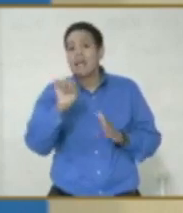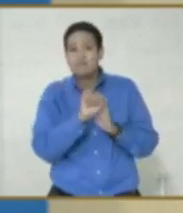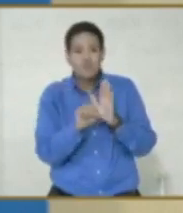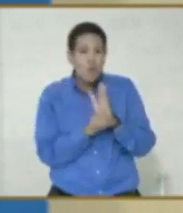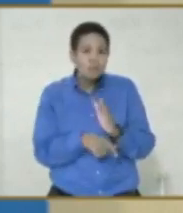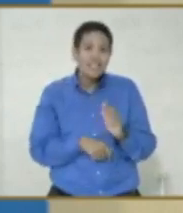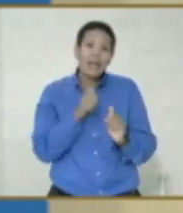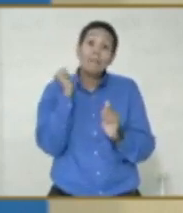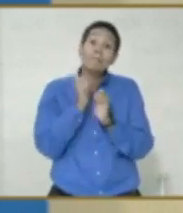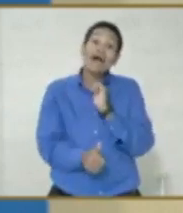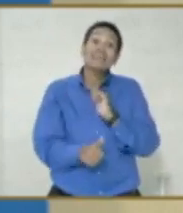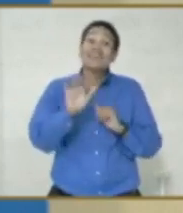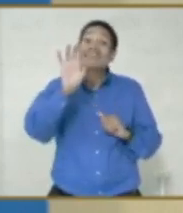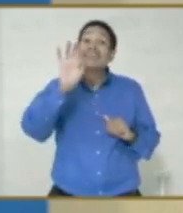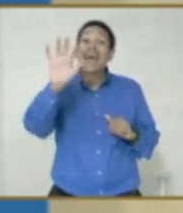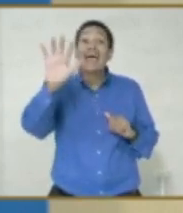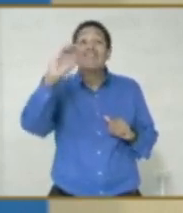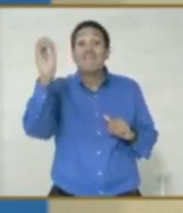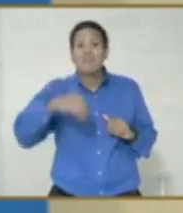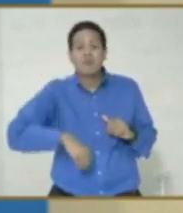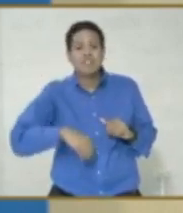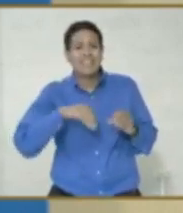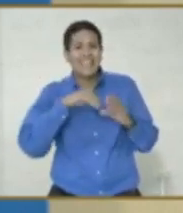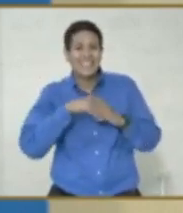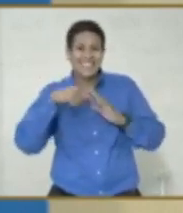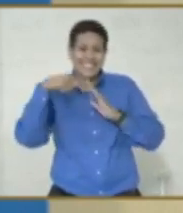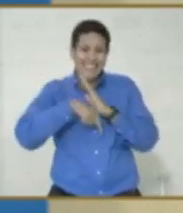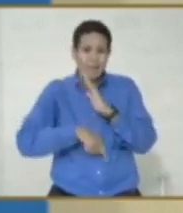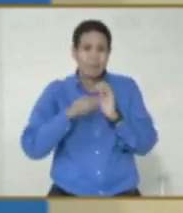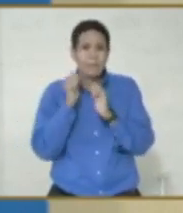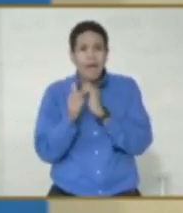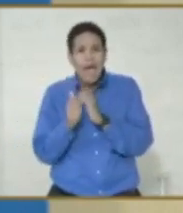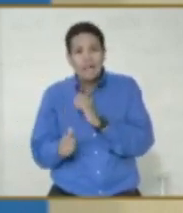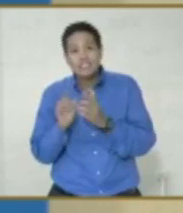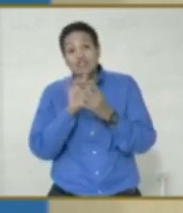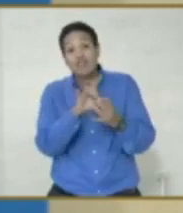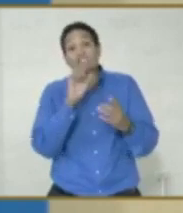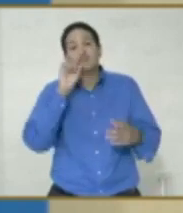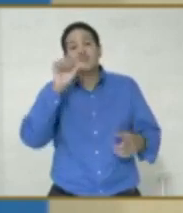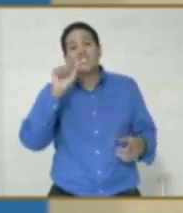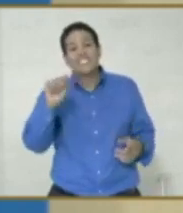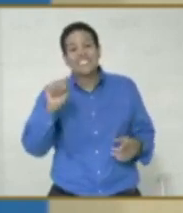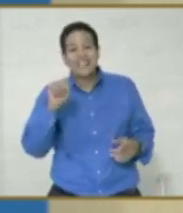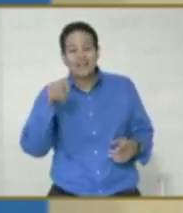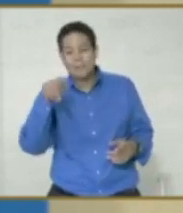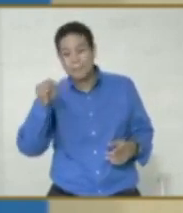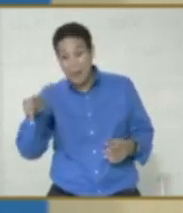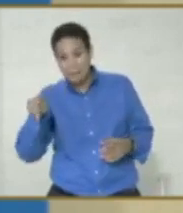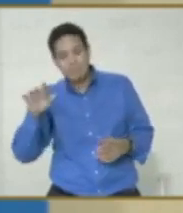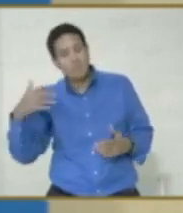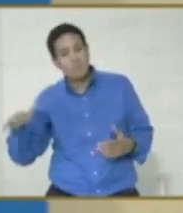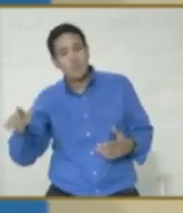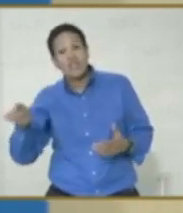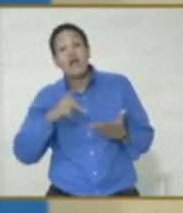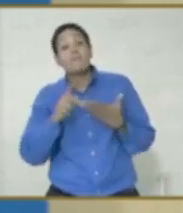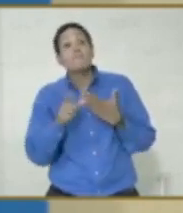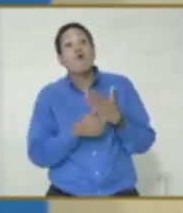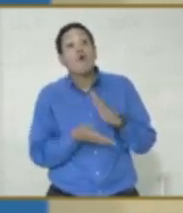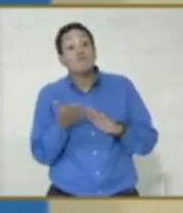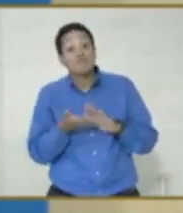of 95% in PEP and previously GSAT. So that program is ongoing, and for